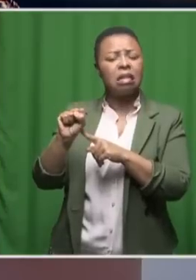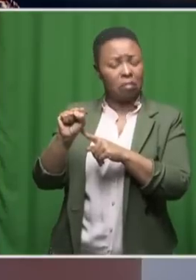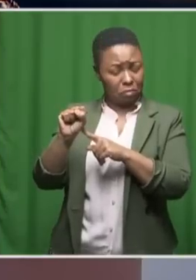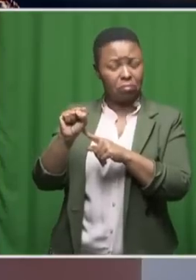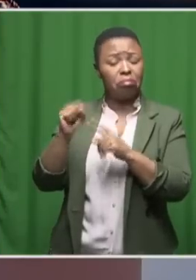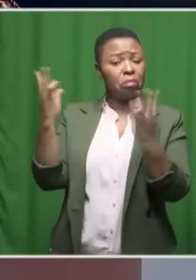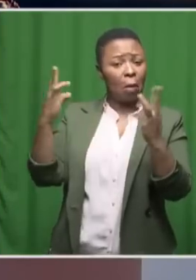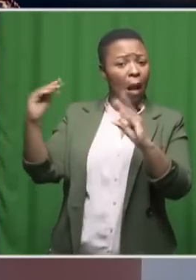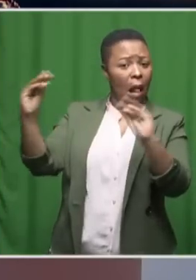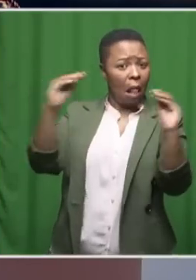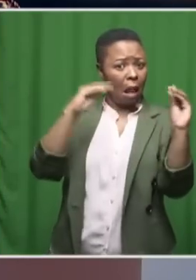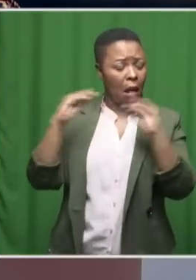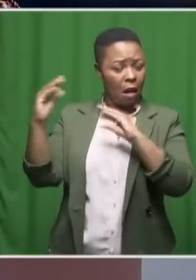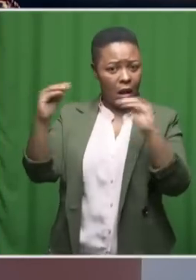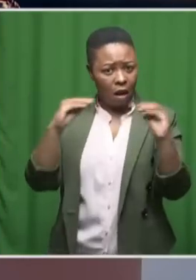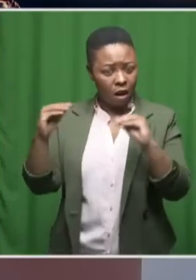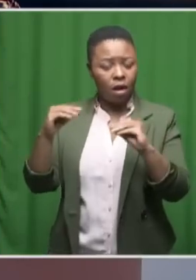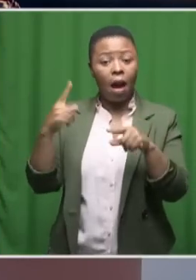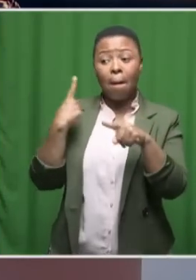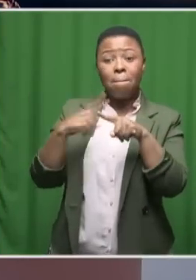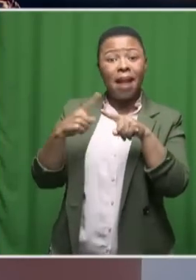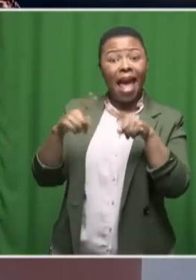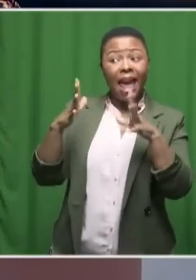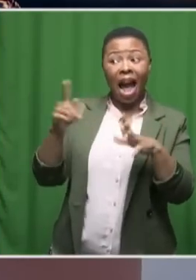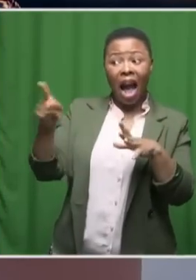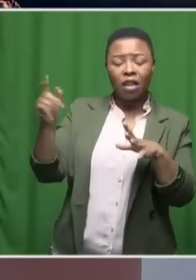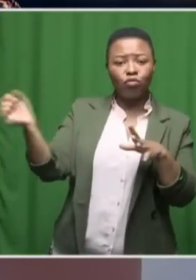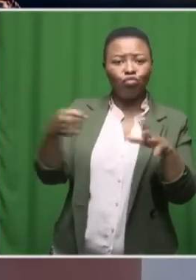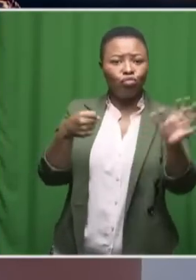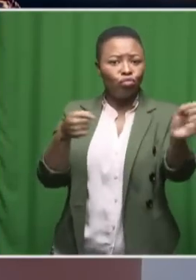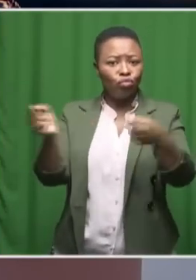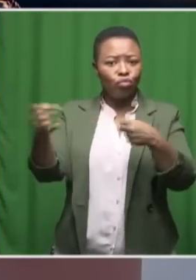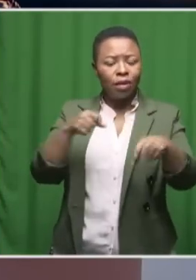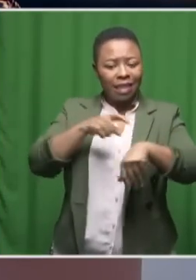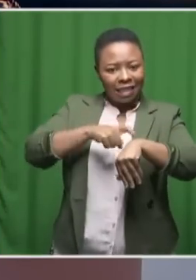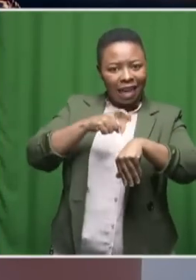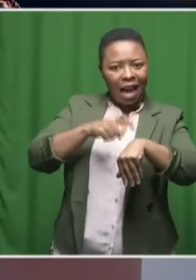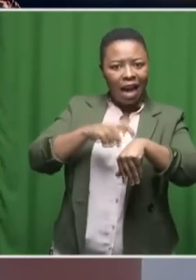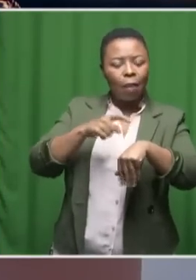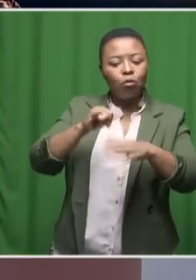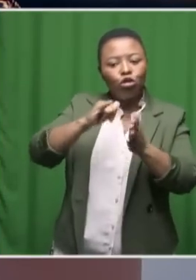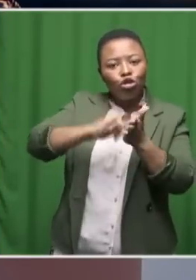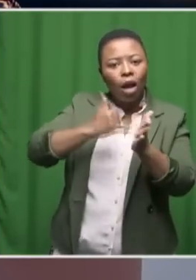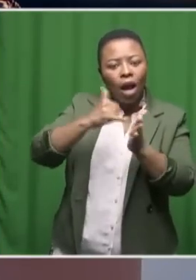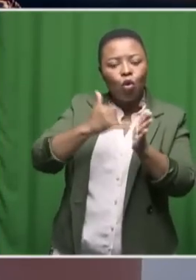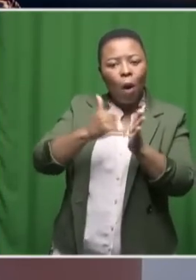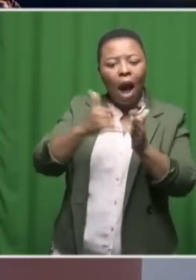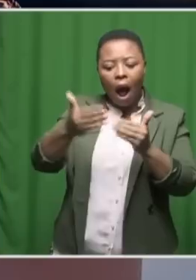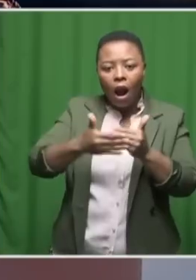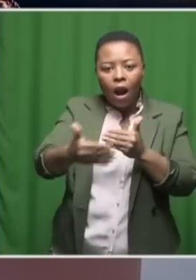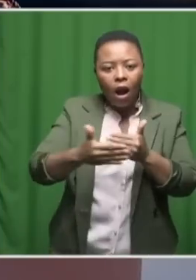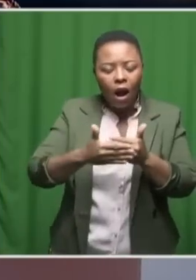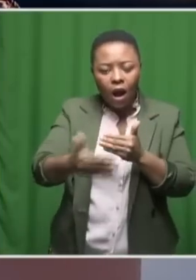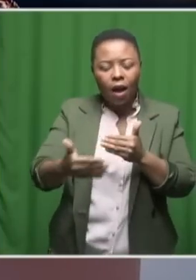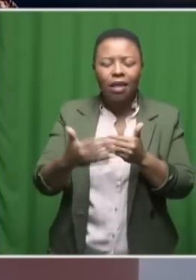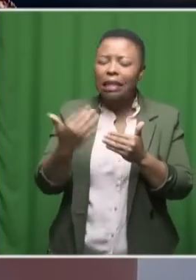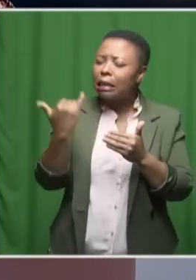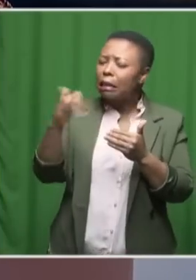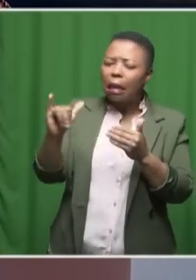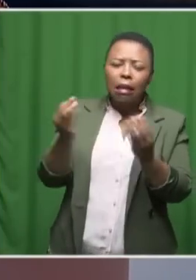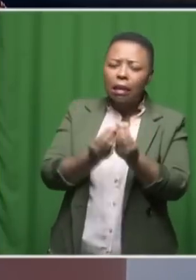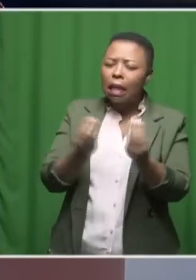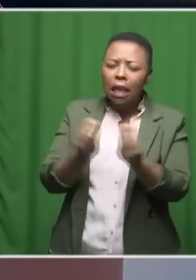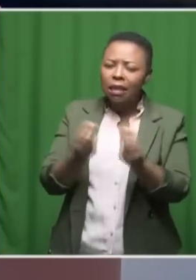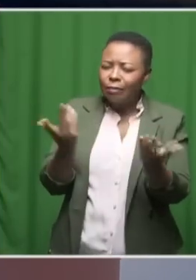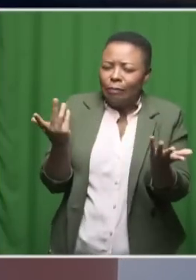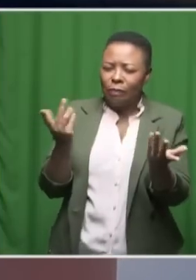talk about the players that they have brought in during the January transfer window, and still things just not clicking at